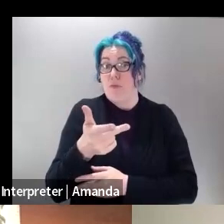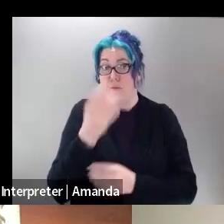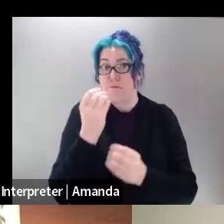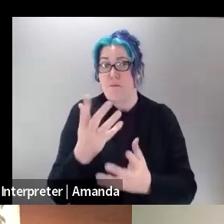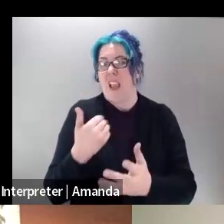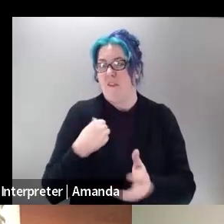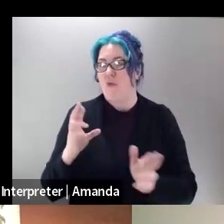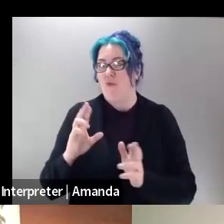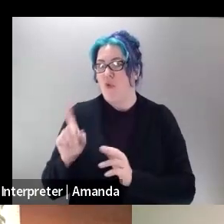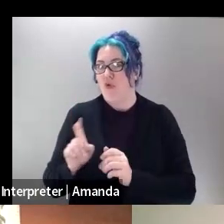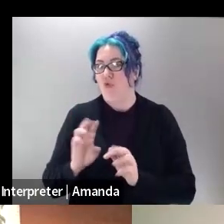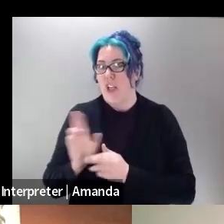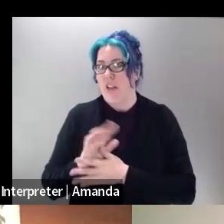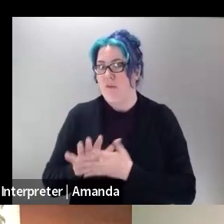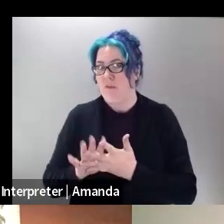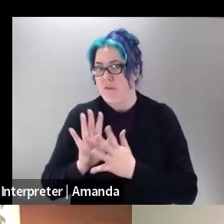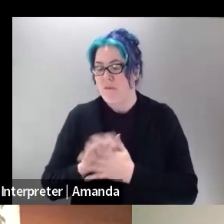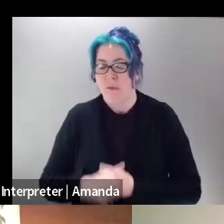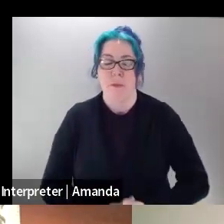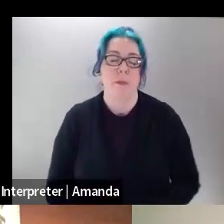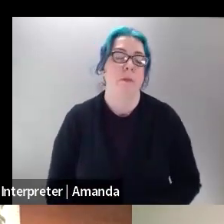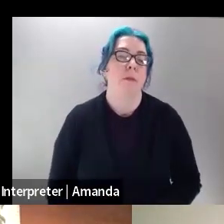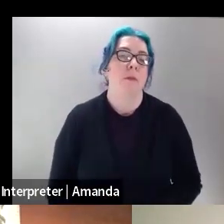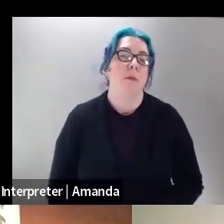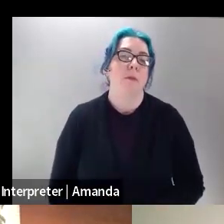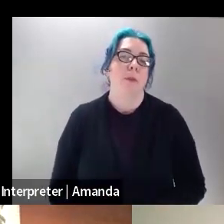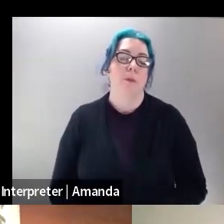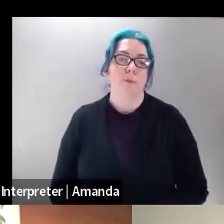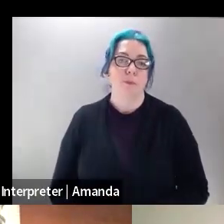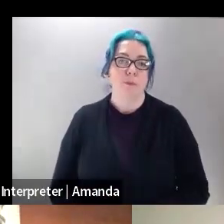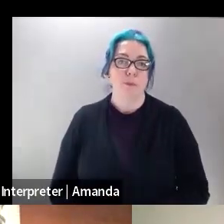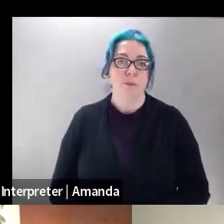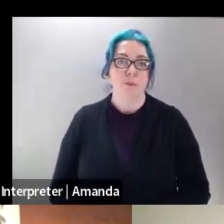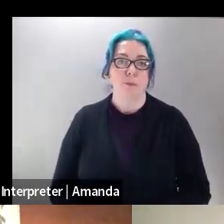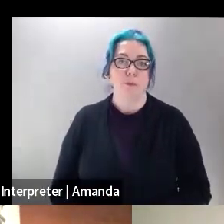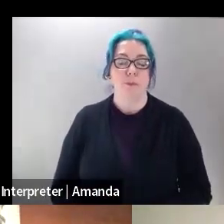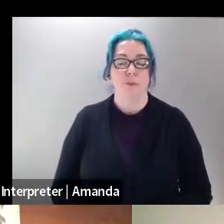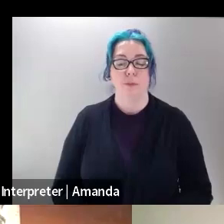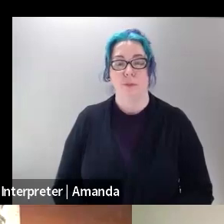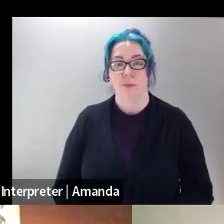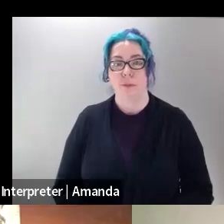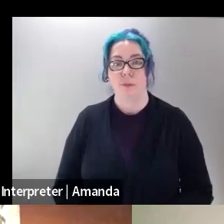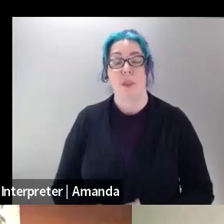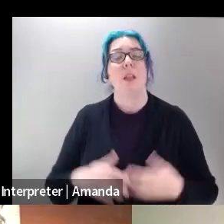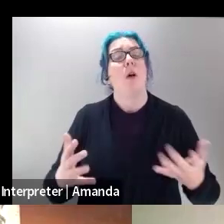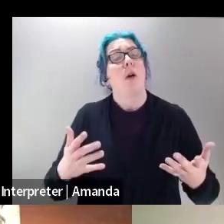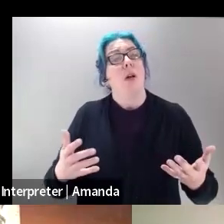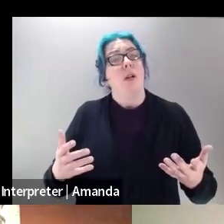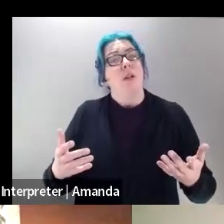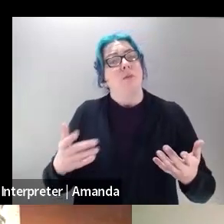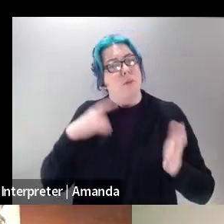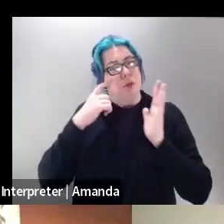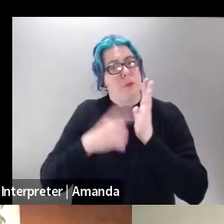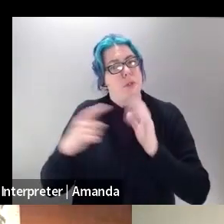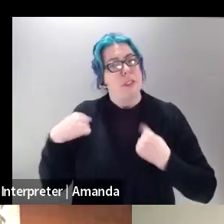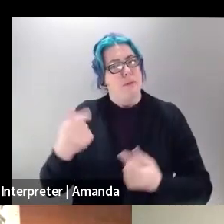In the past shortish number of years, though they aren't universal, room agreements, or also known